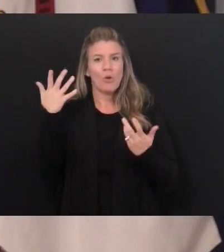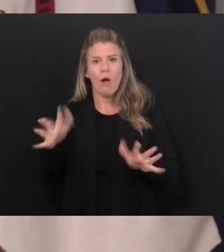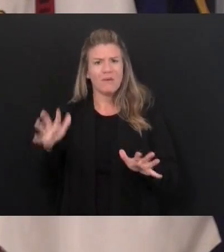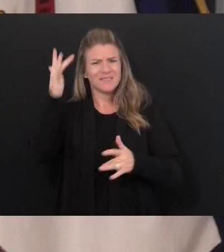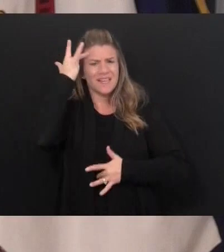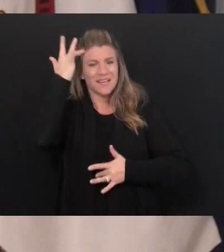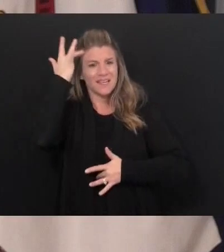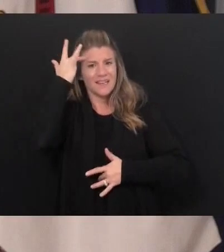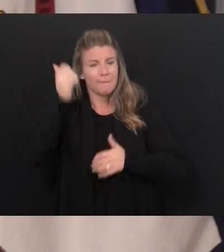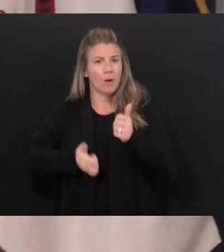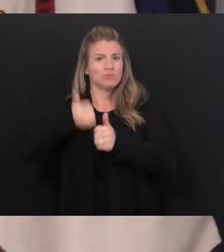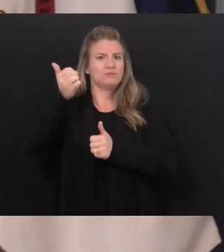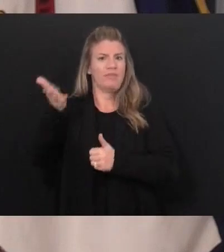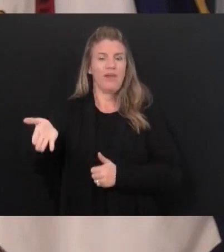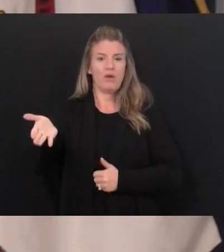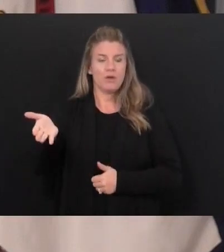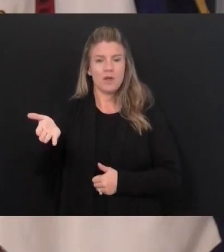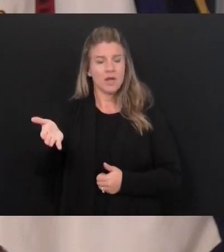so